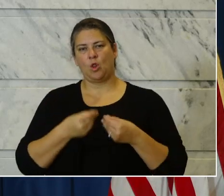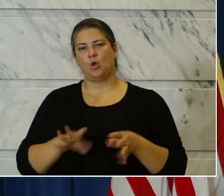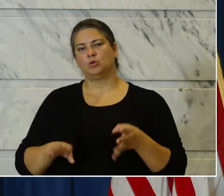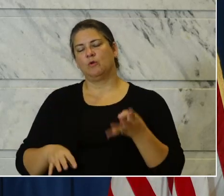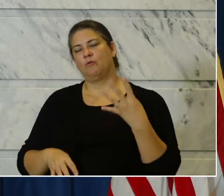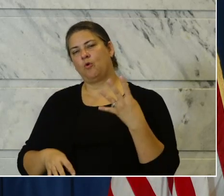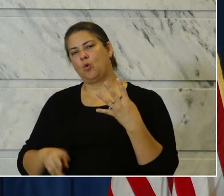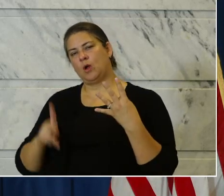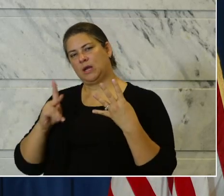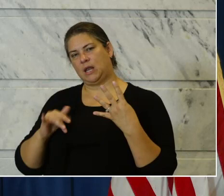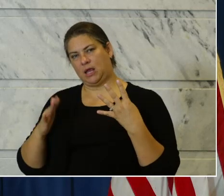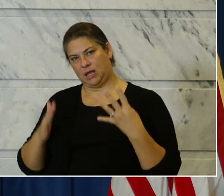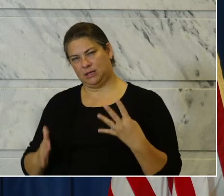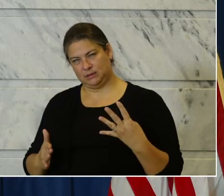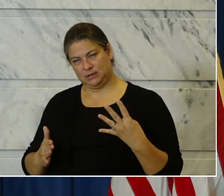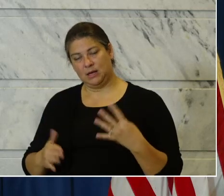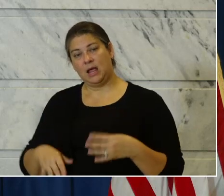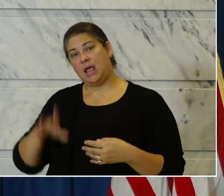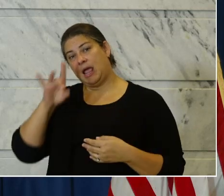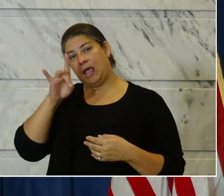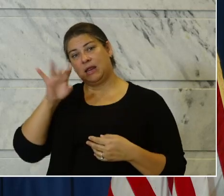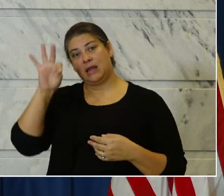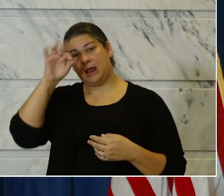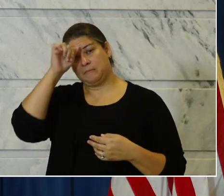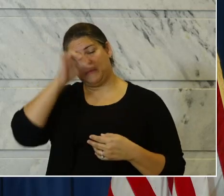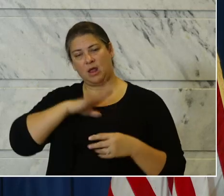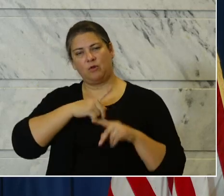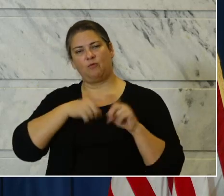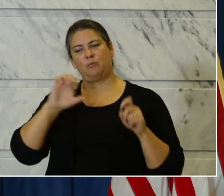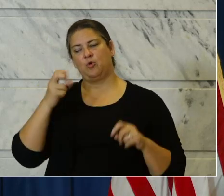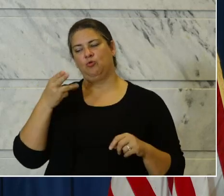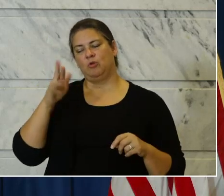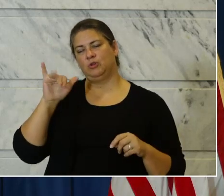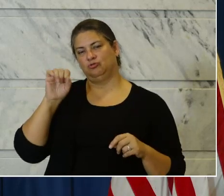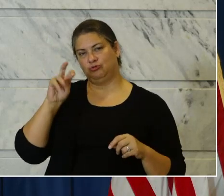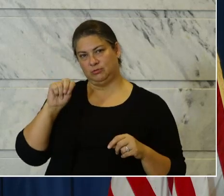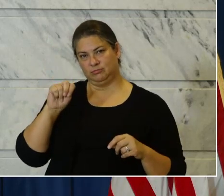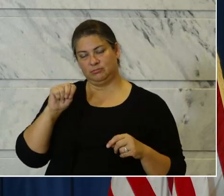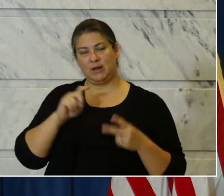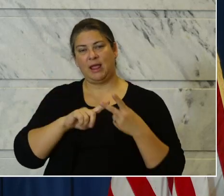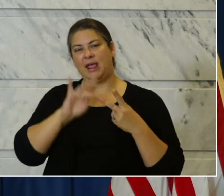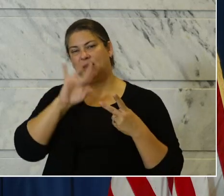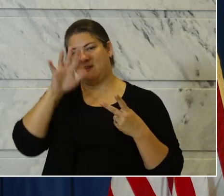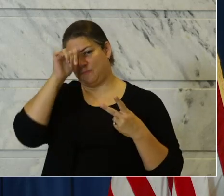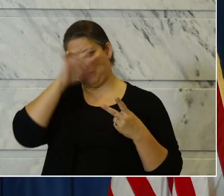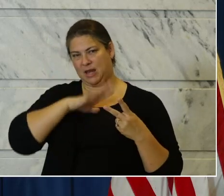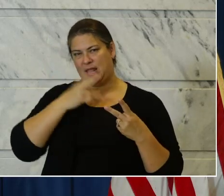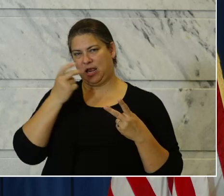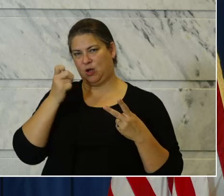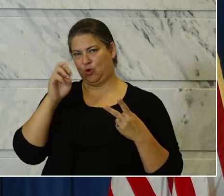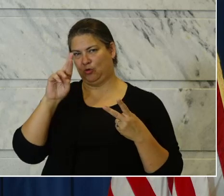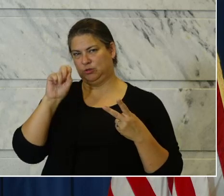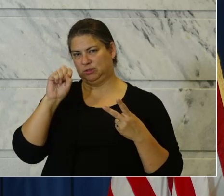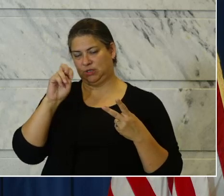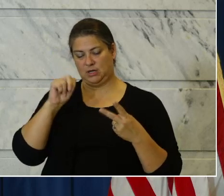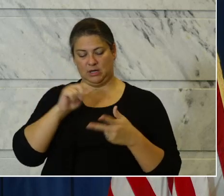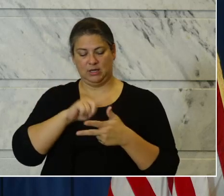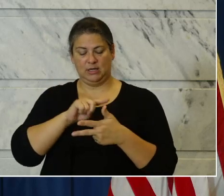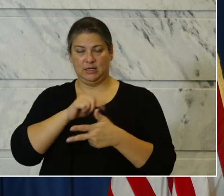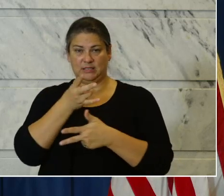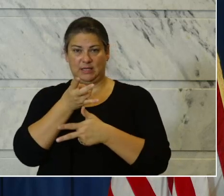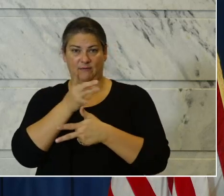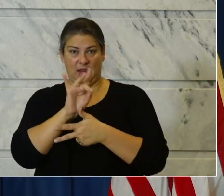Kentuckians: 89-year-old man from Christian, 85-year-old man from Henderson, and a 78-year-old